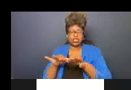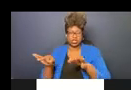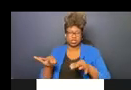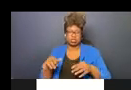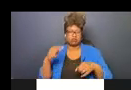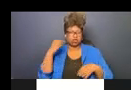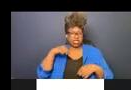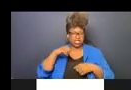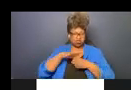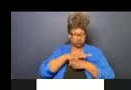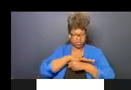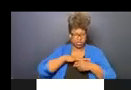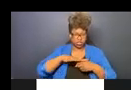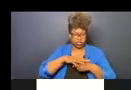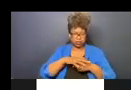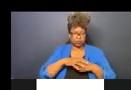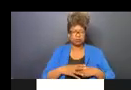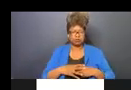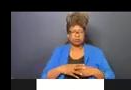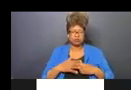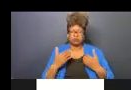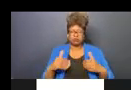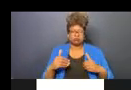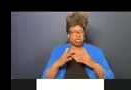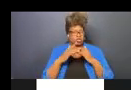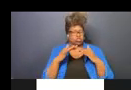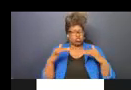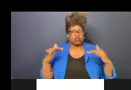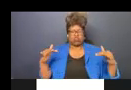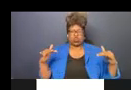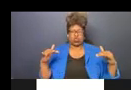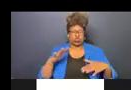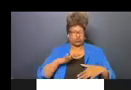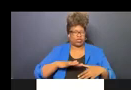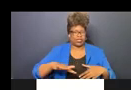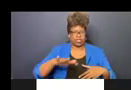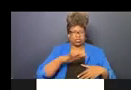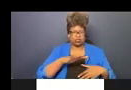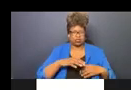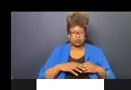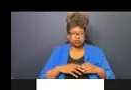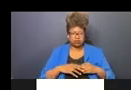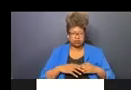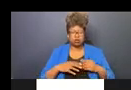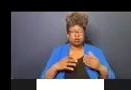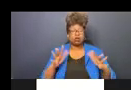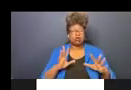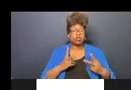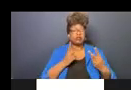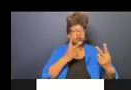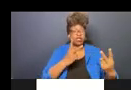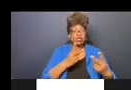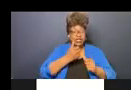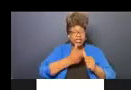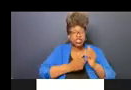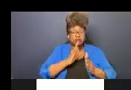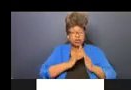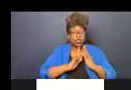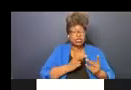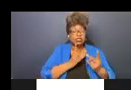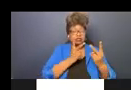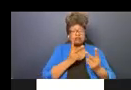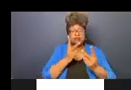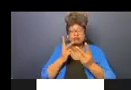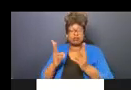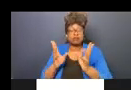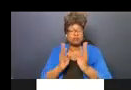very diverse, incredibly diverse region. We've also visited each community, met with residents and officials to talk